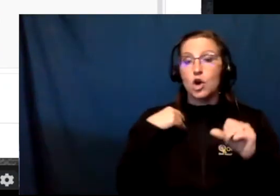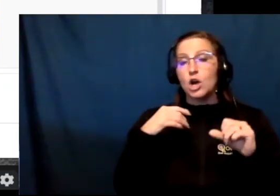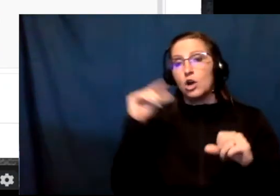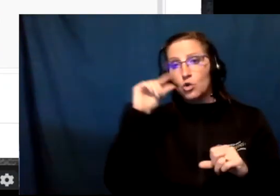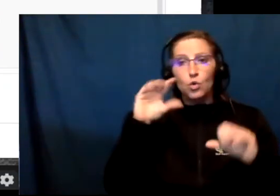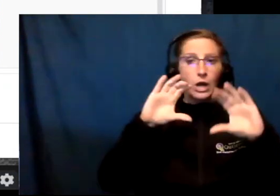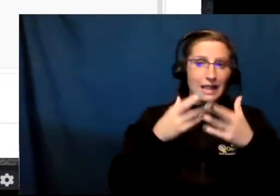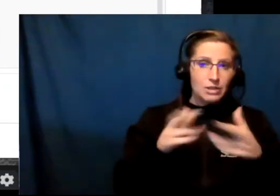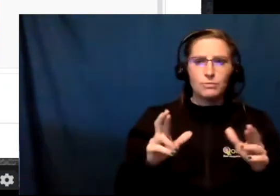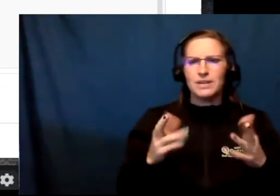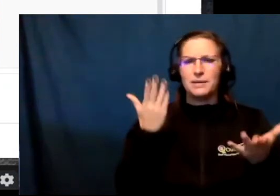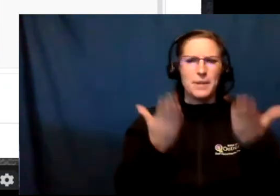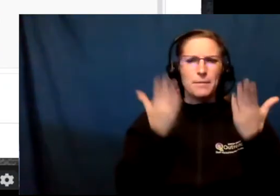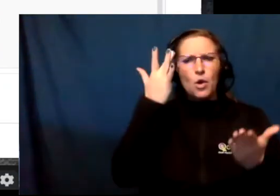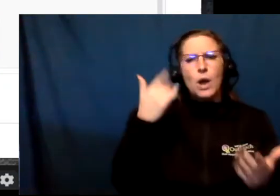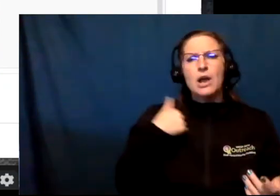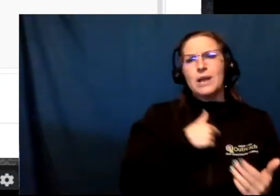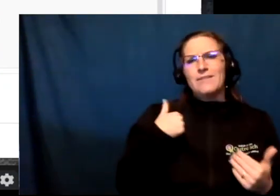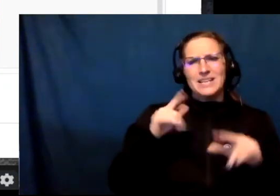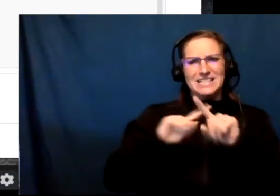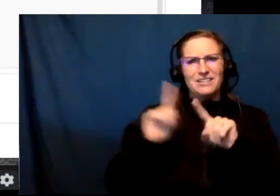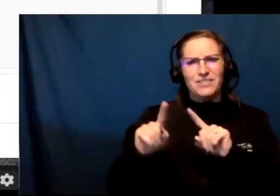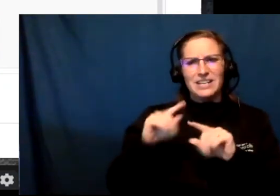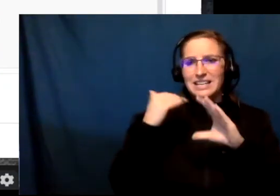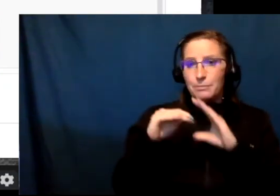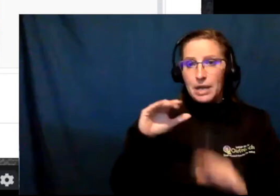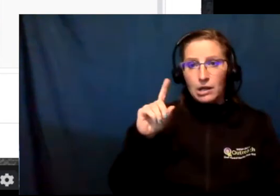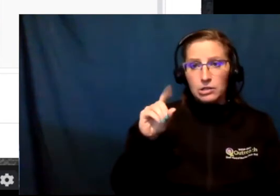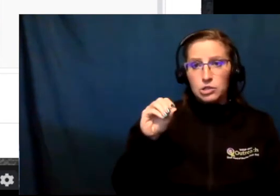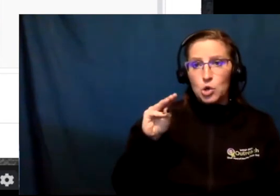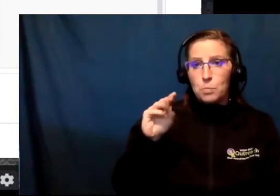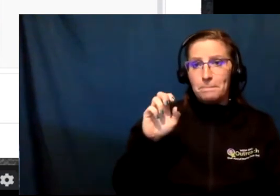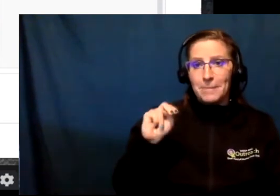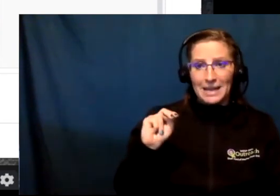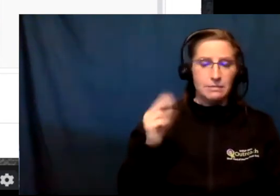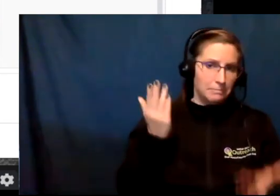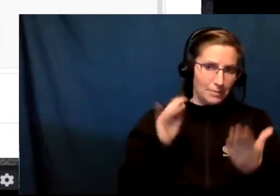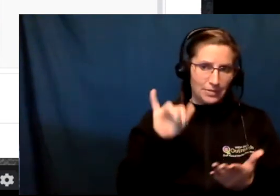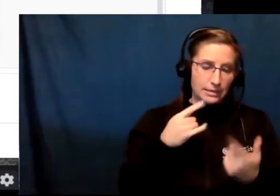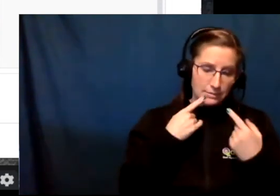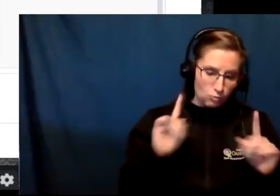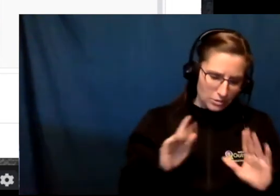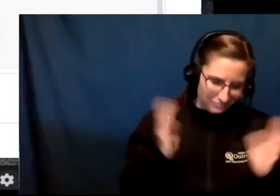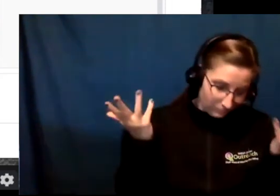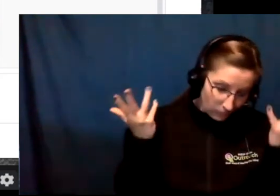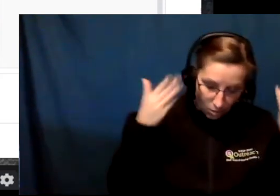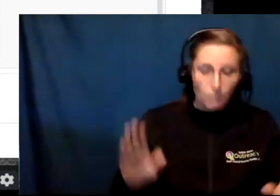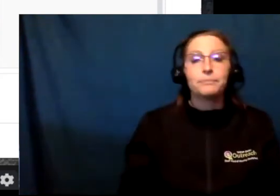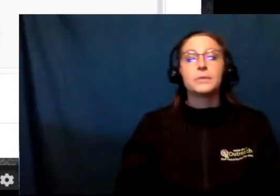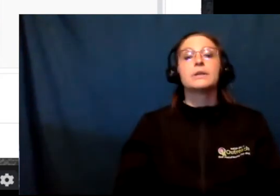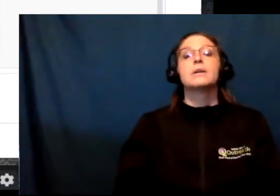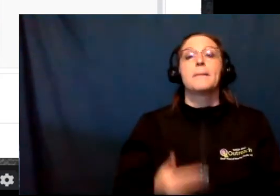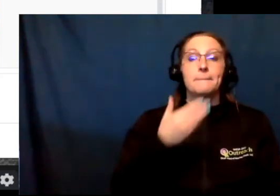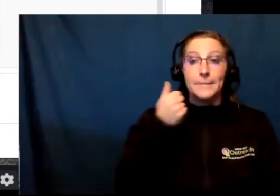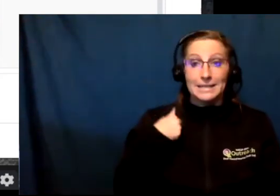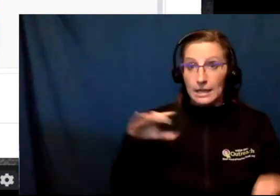and maybe because we have different email domains or whatnot, it just wasn't working. So for me, the best way to do that is I